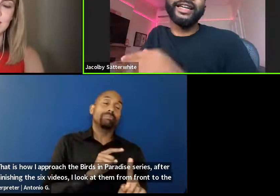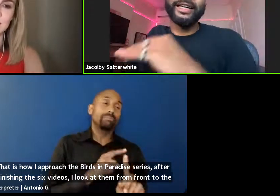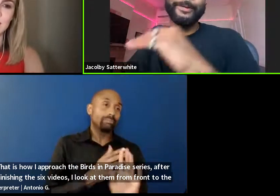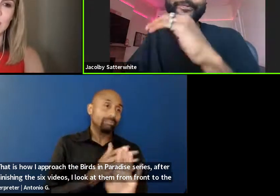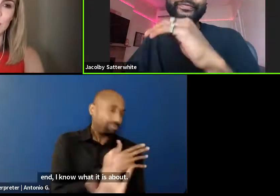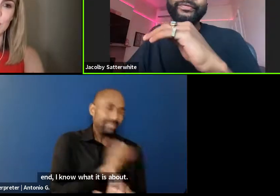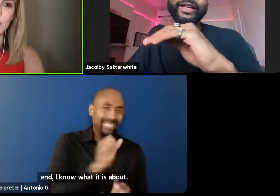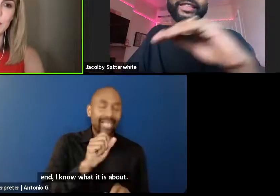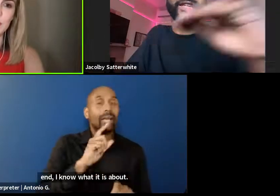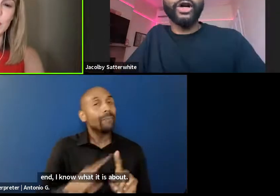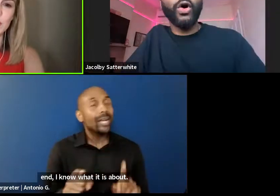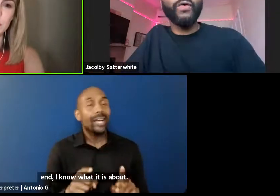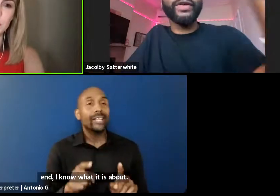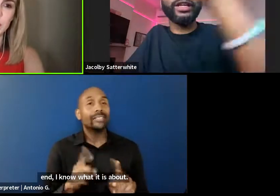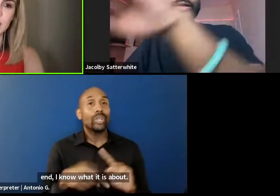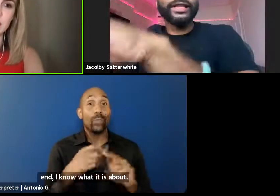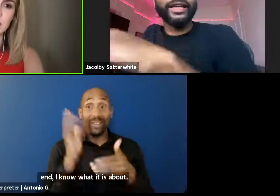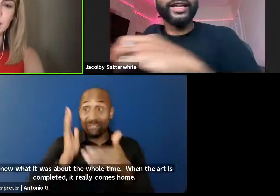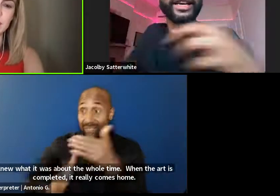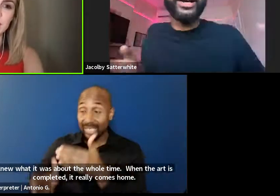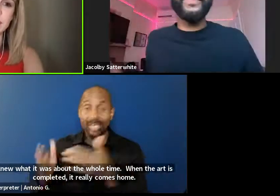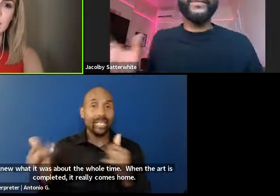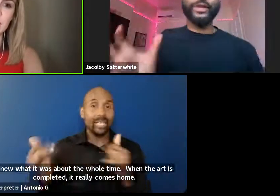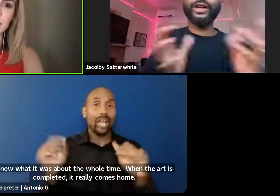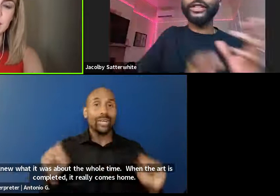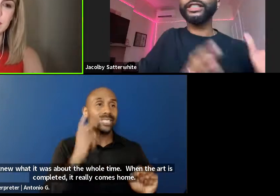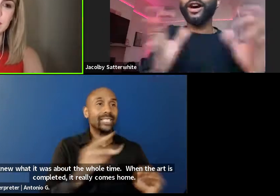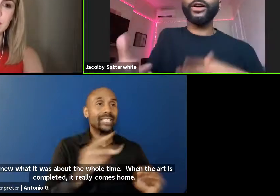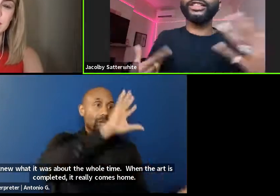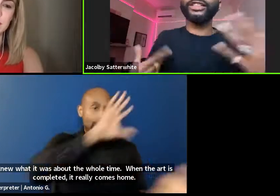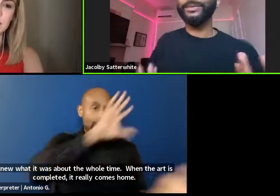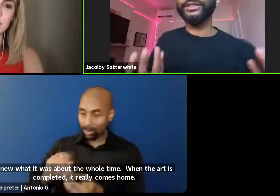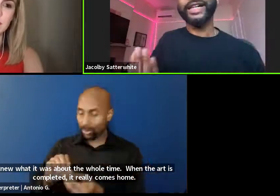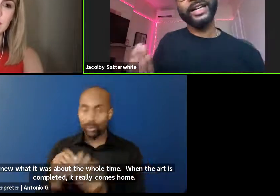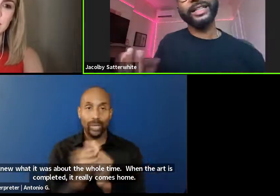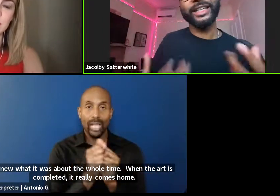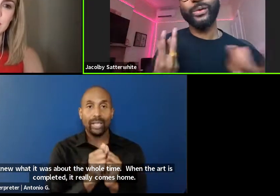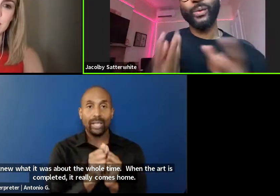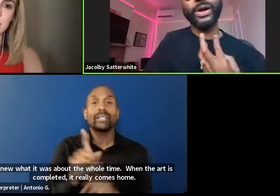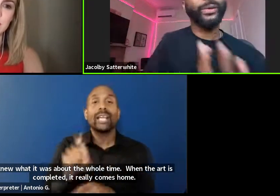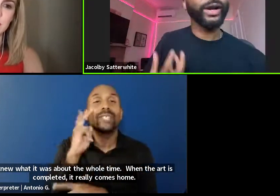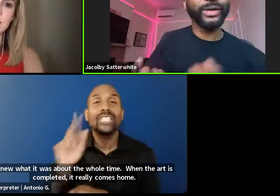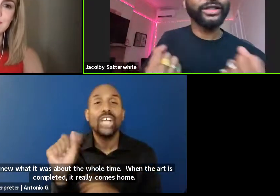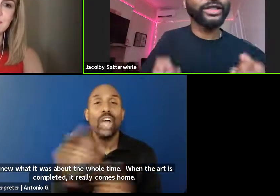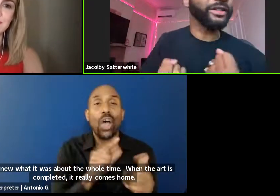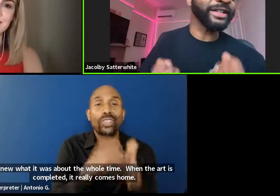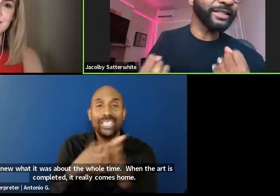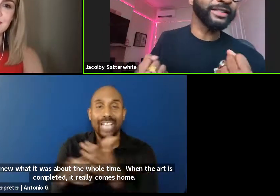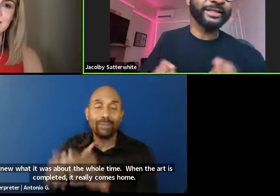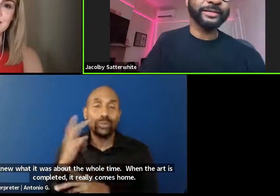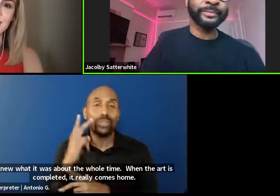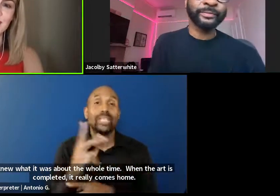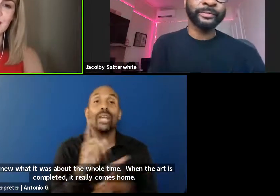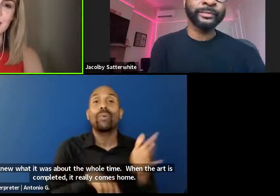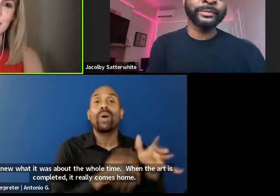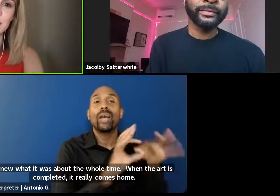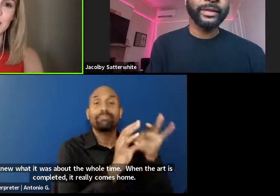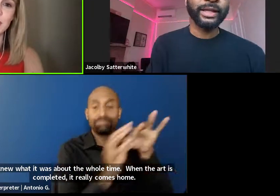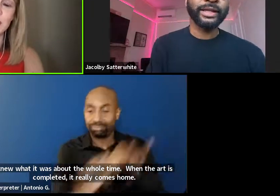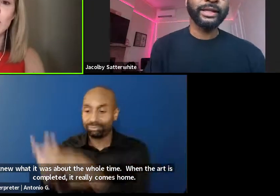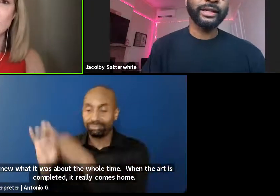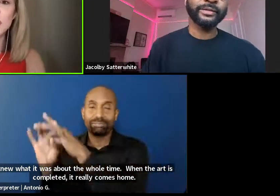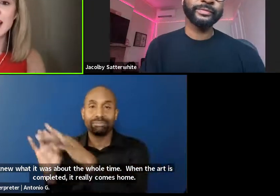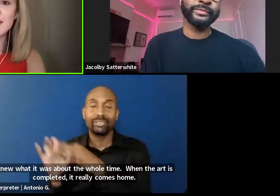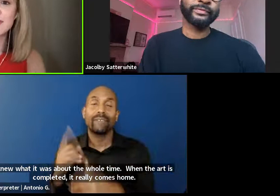see. Right. The whole video is like, you have to see all the chapters to kind of link what the journey is. Yeah,